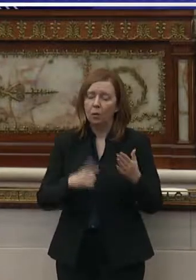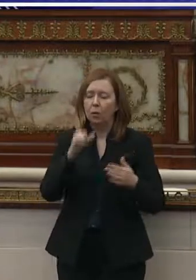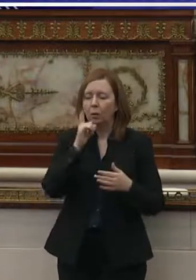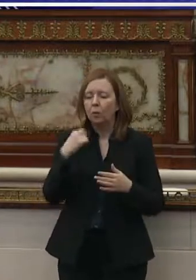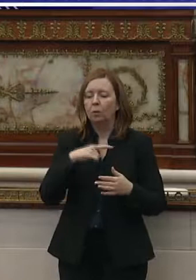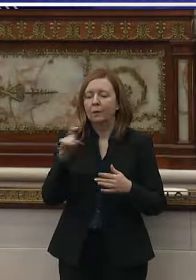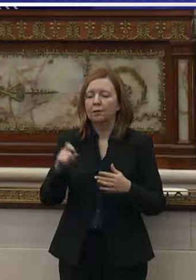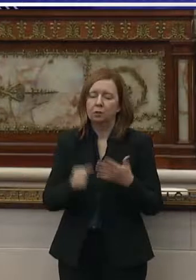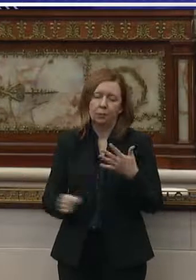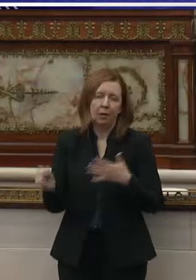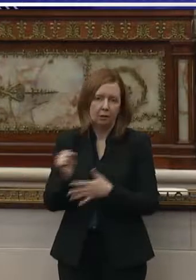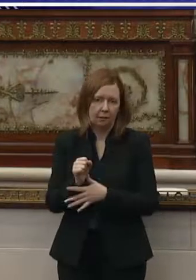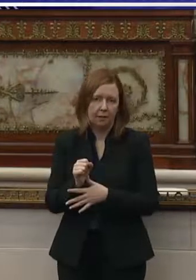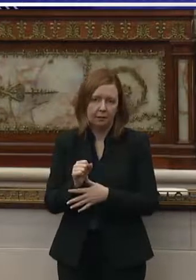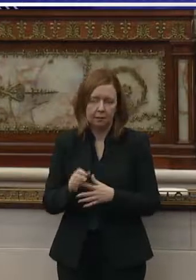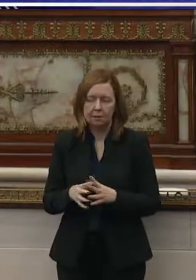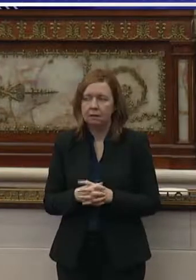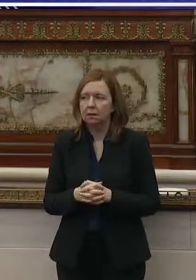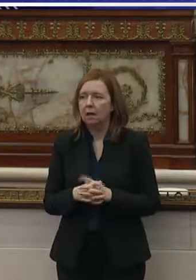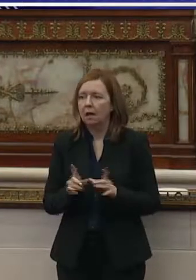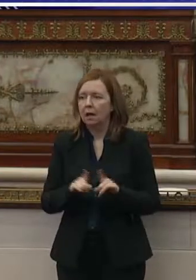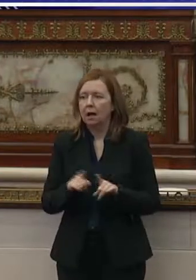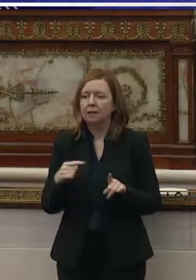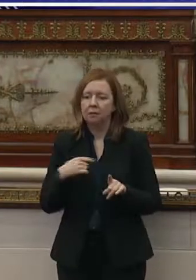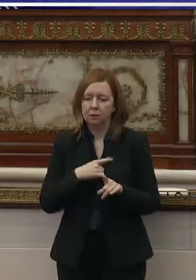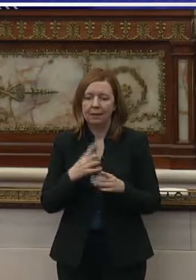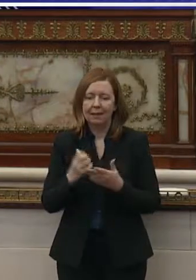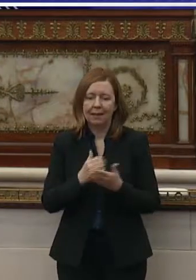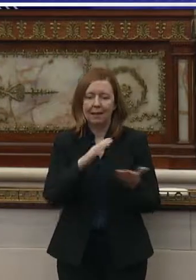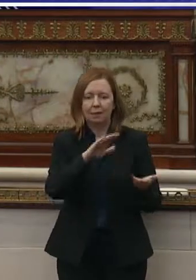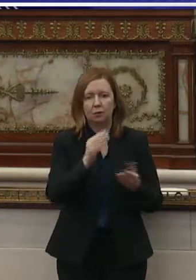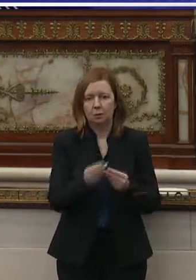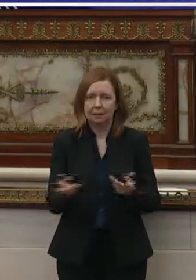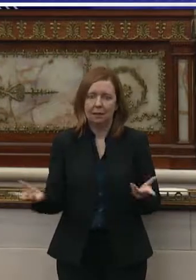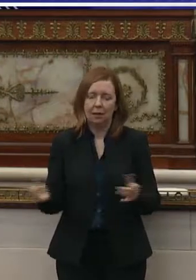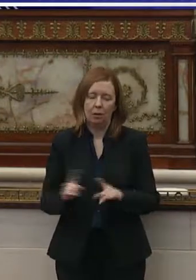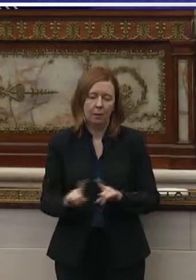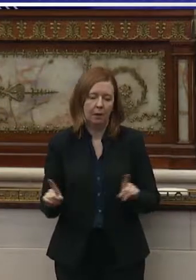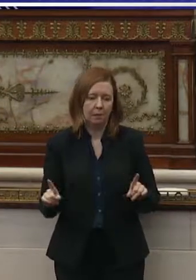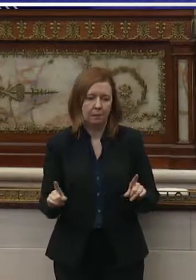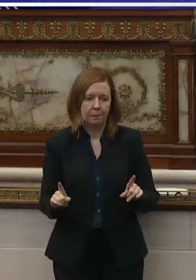we should be prioritizing as we get the doses out. But